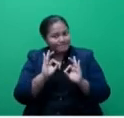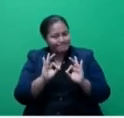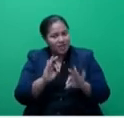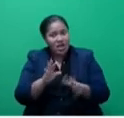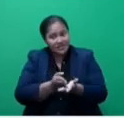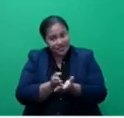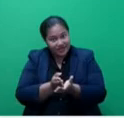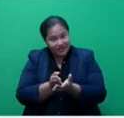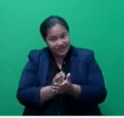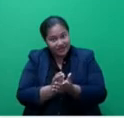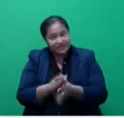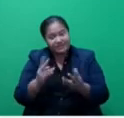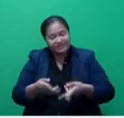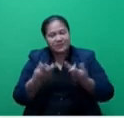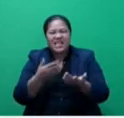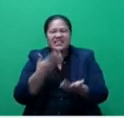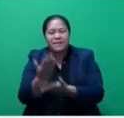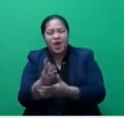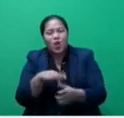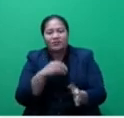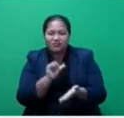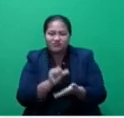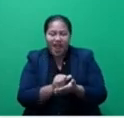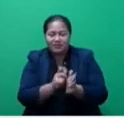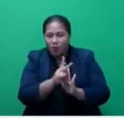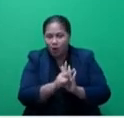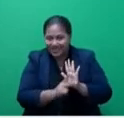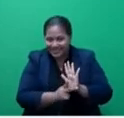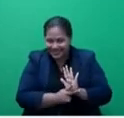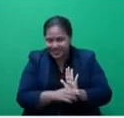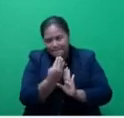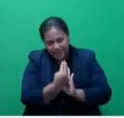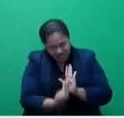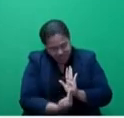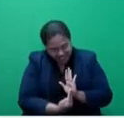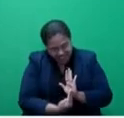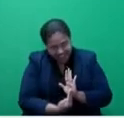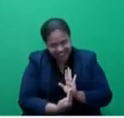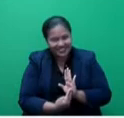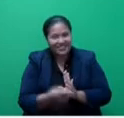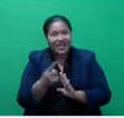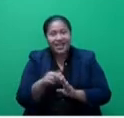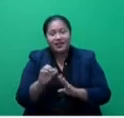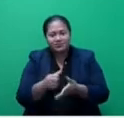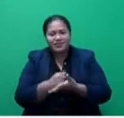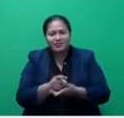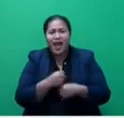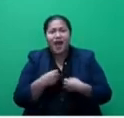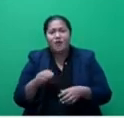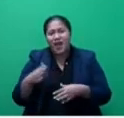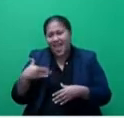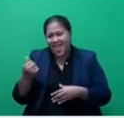dependent on the right policies, budgetary support, the right and relevant priorities, and equipping our healthcare